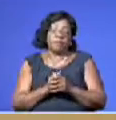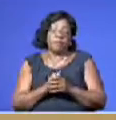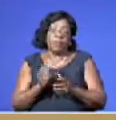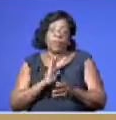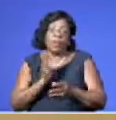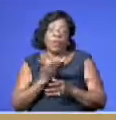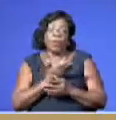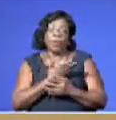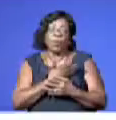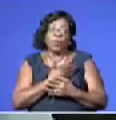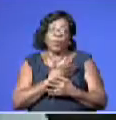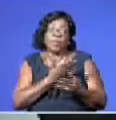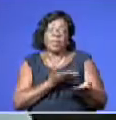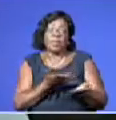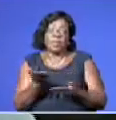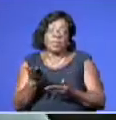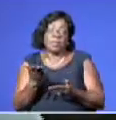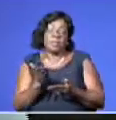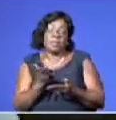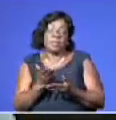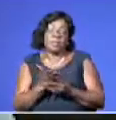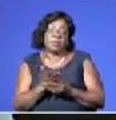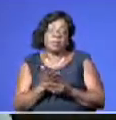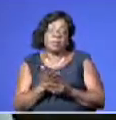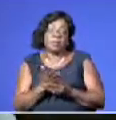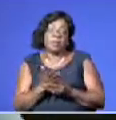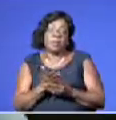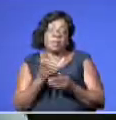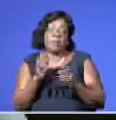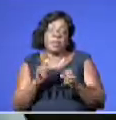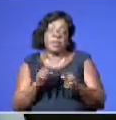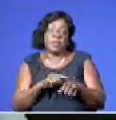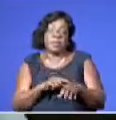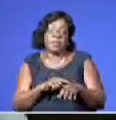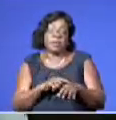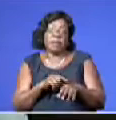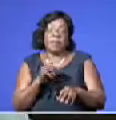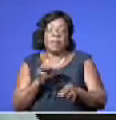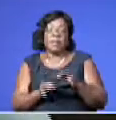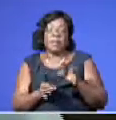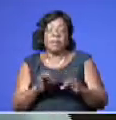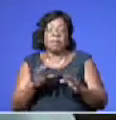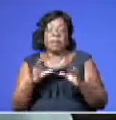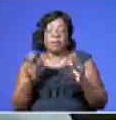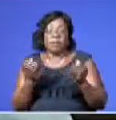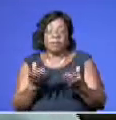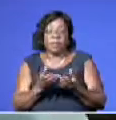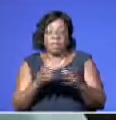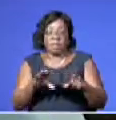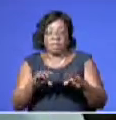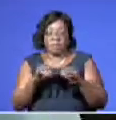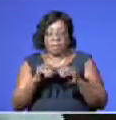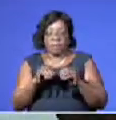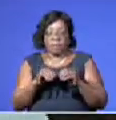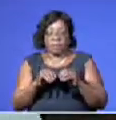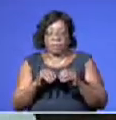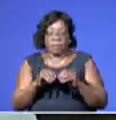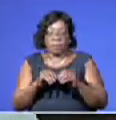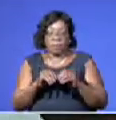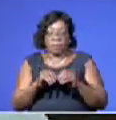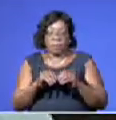we head someplace else. In the meantime, if the company accepts the olive